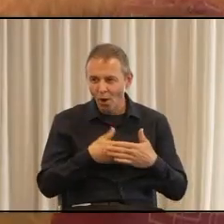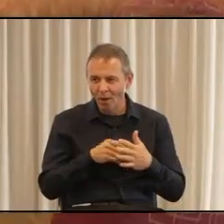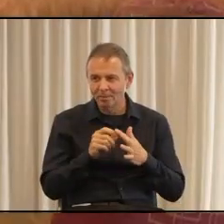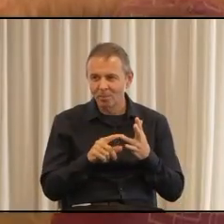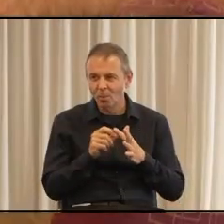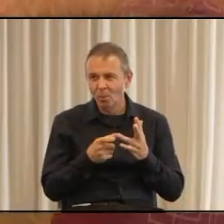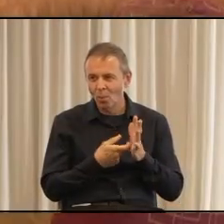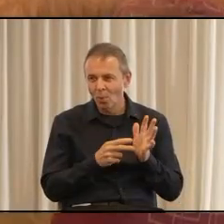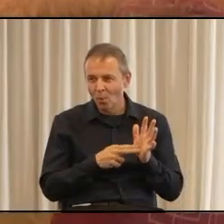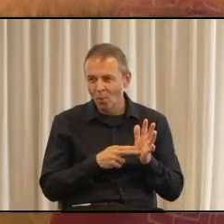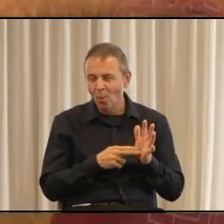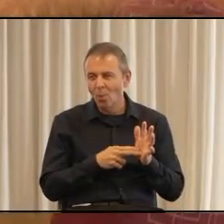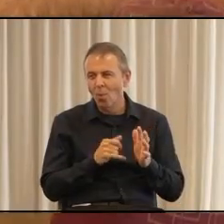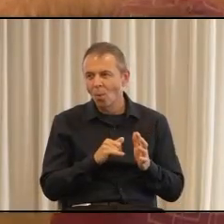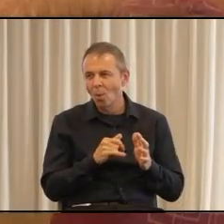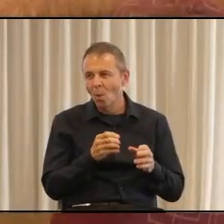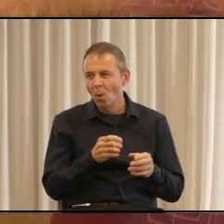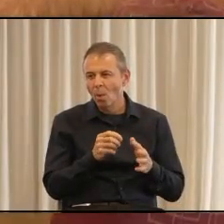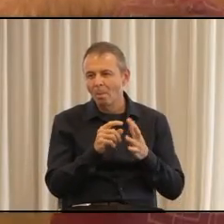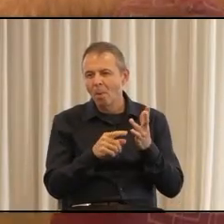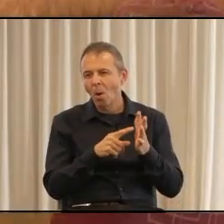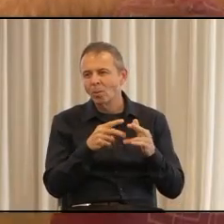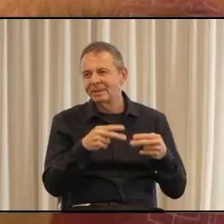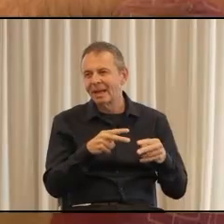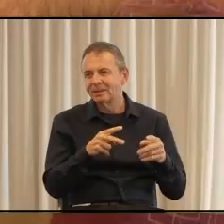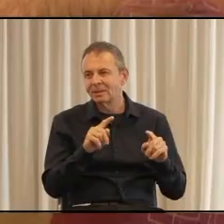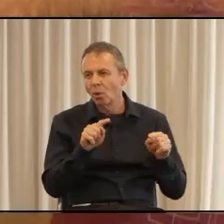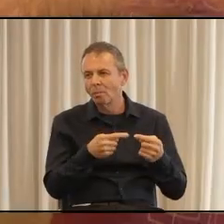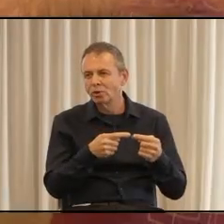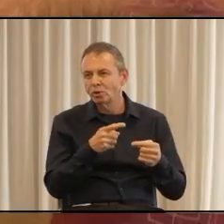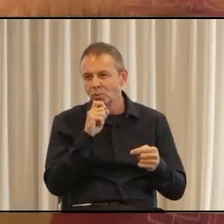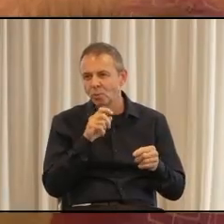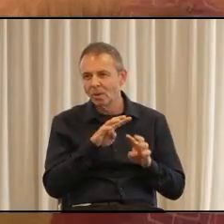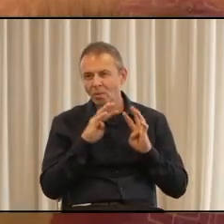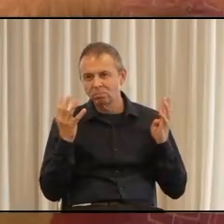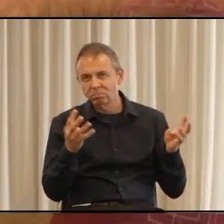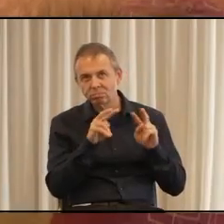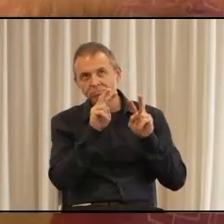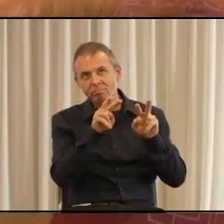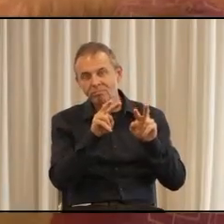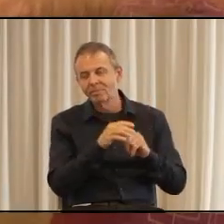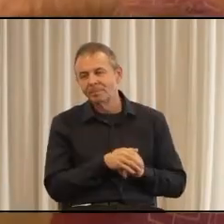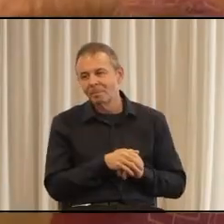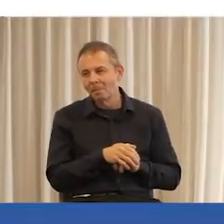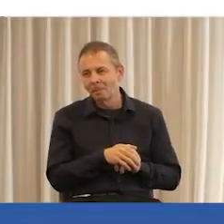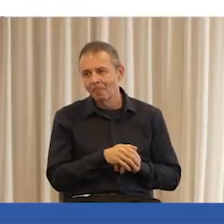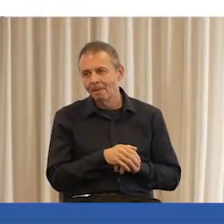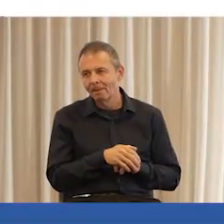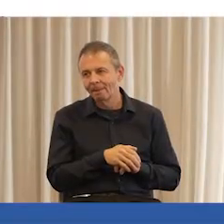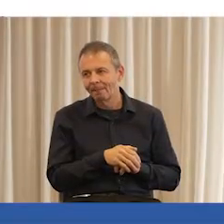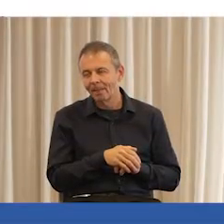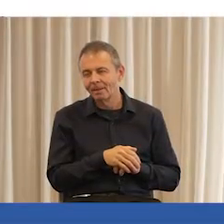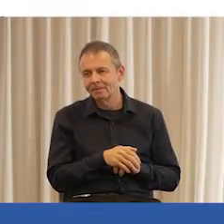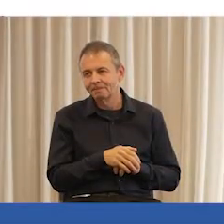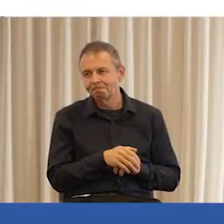all gather and watch together. And then I think the next slide moves on to. Yep.